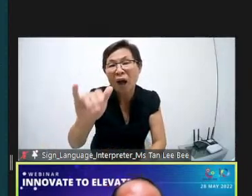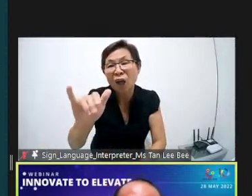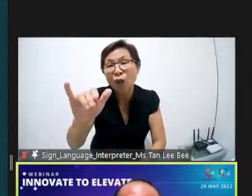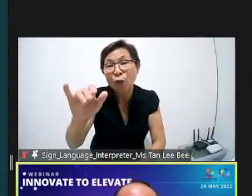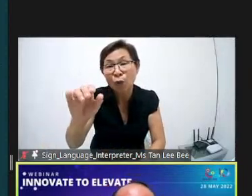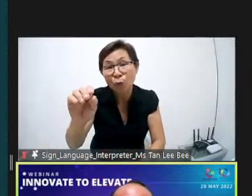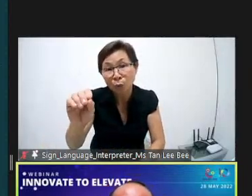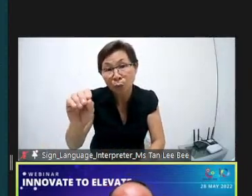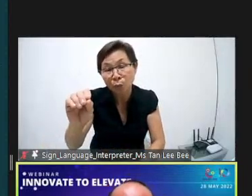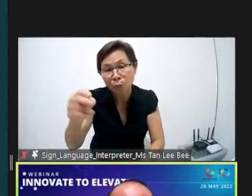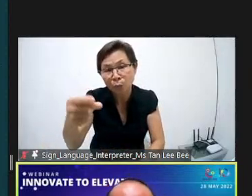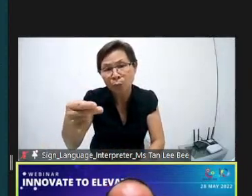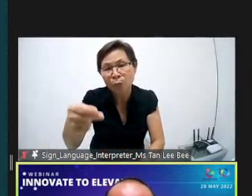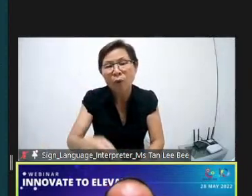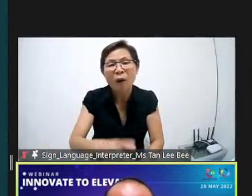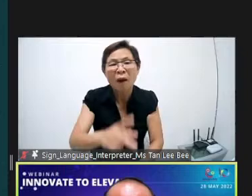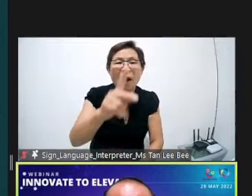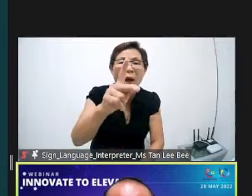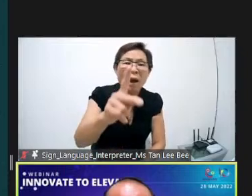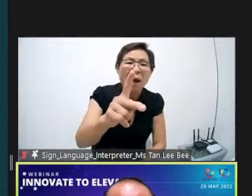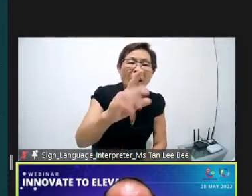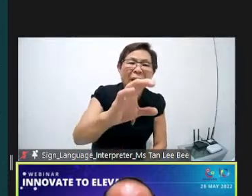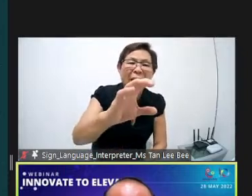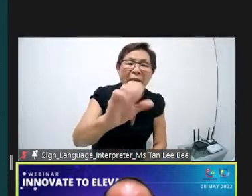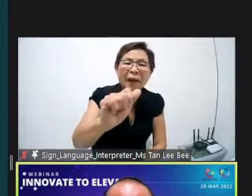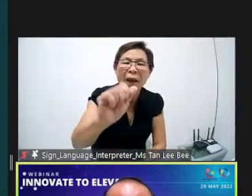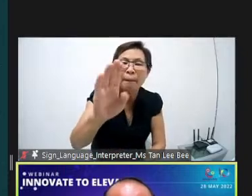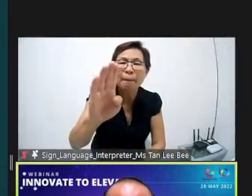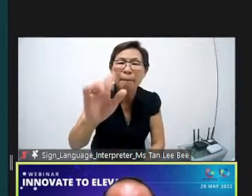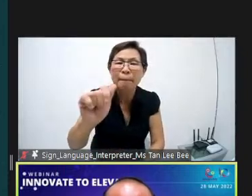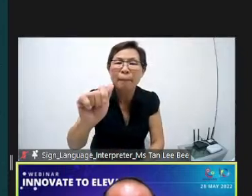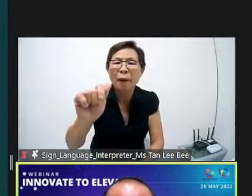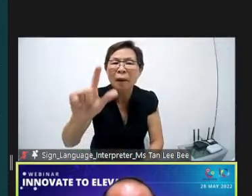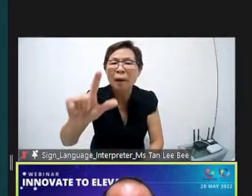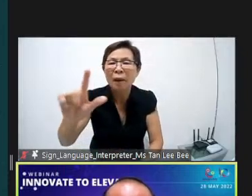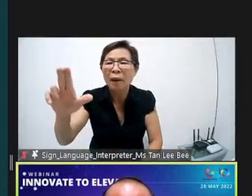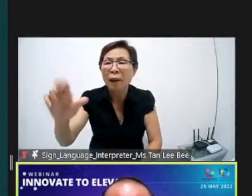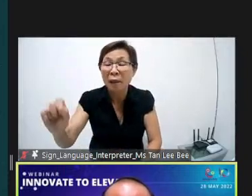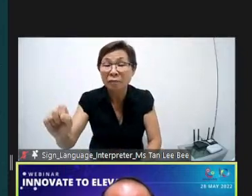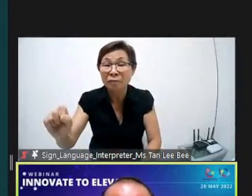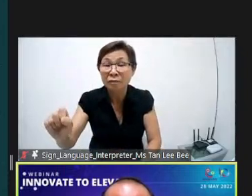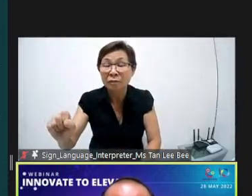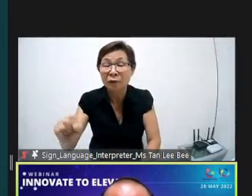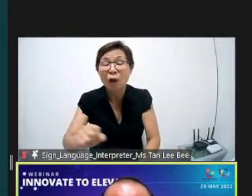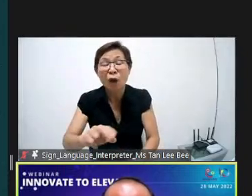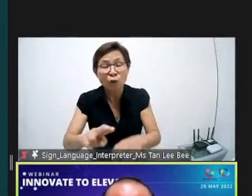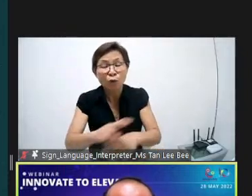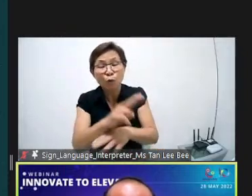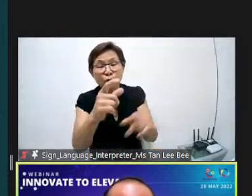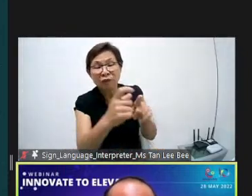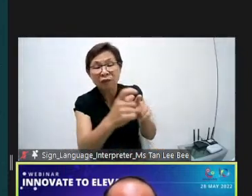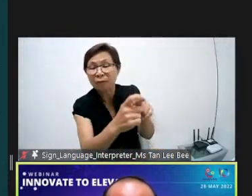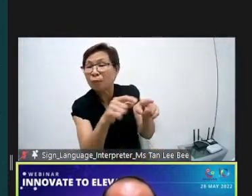using the name cableless is because I'm really impressed with, inspired with